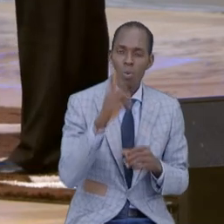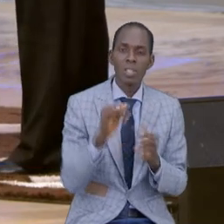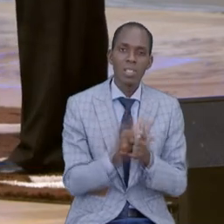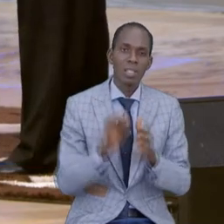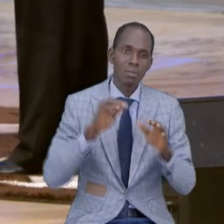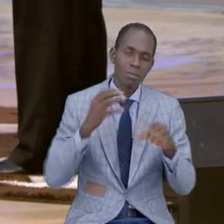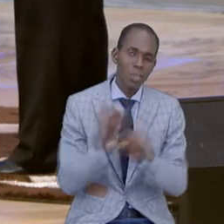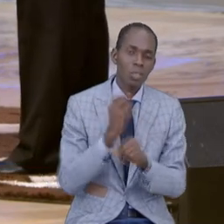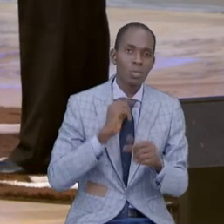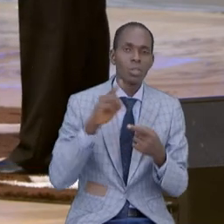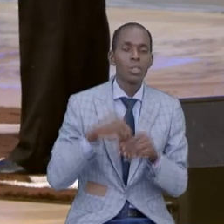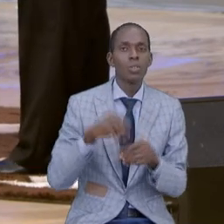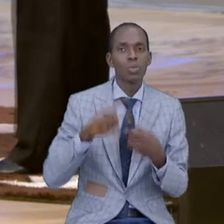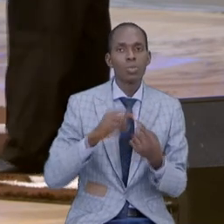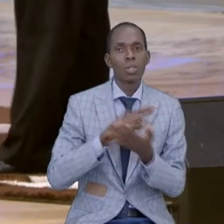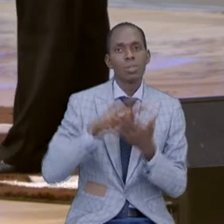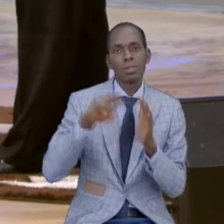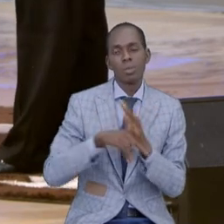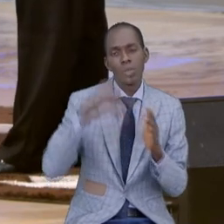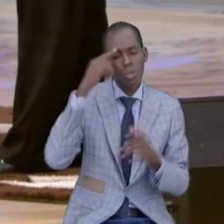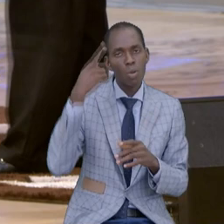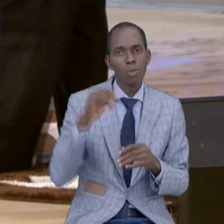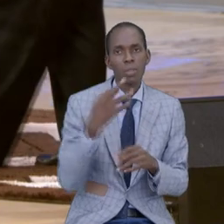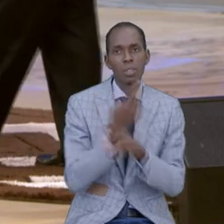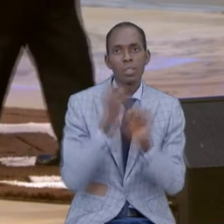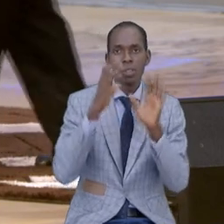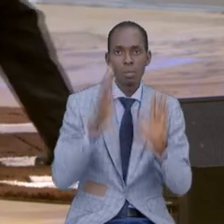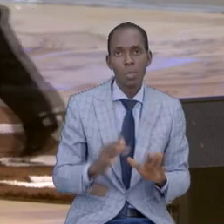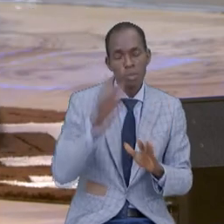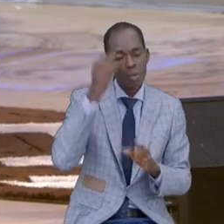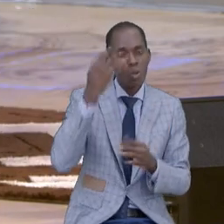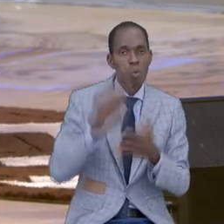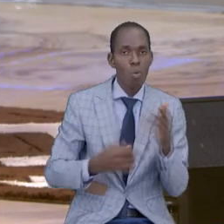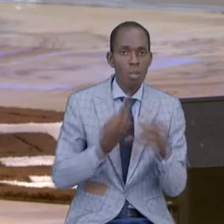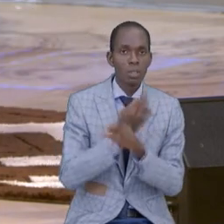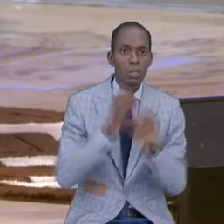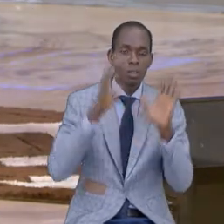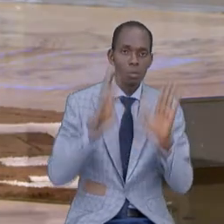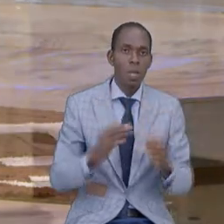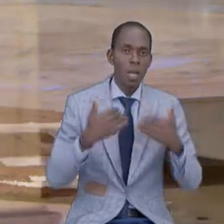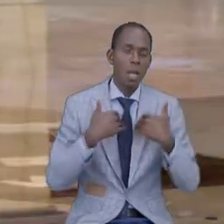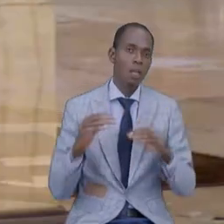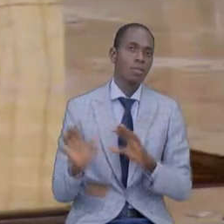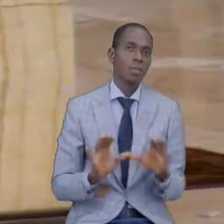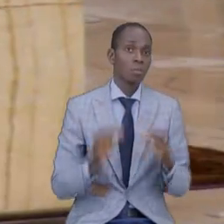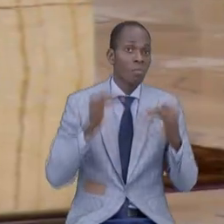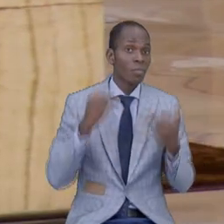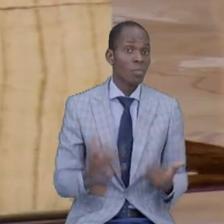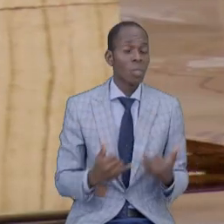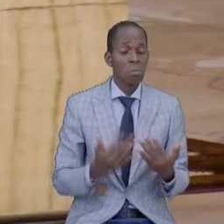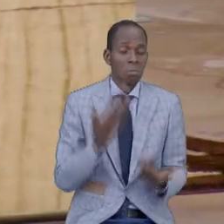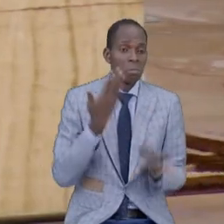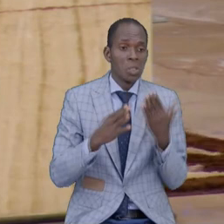righteousness. Because of the Redeemer and because of what He has done. Now, whether it's in